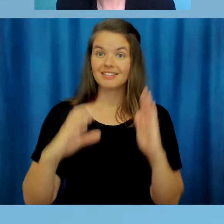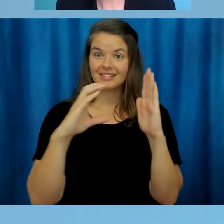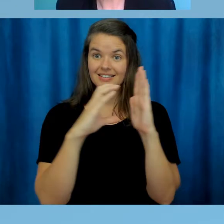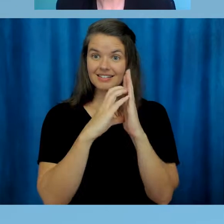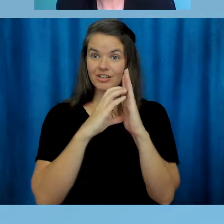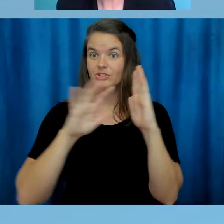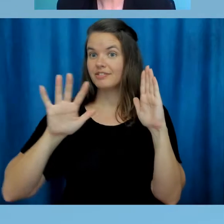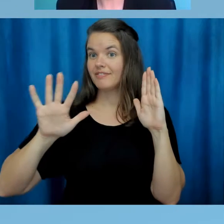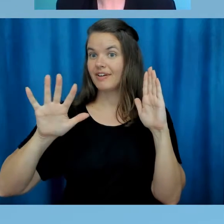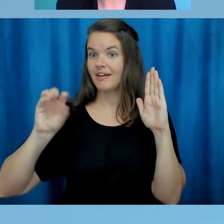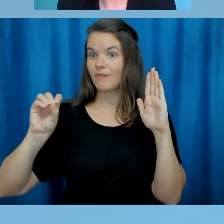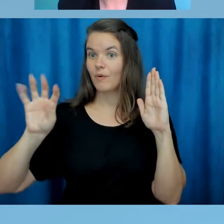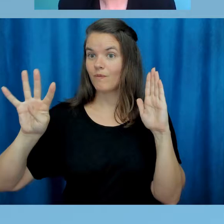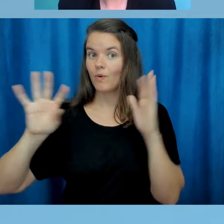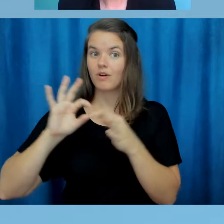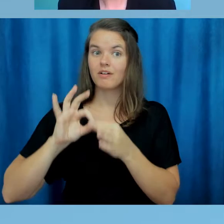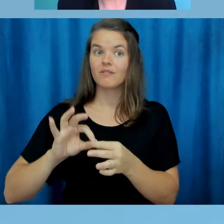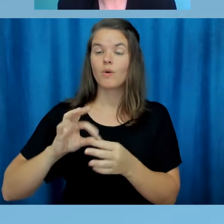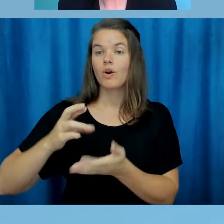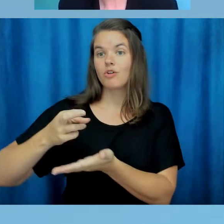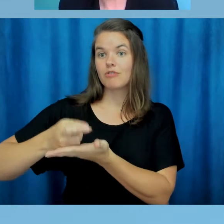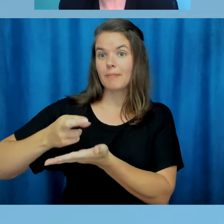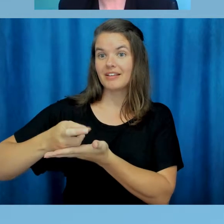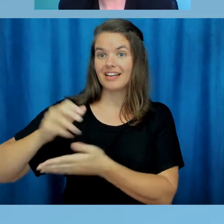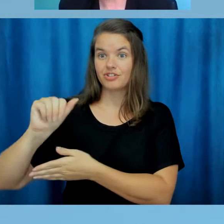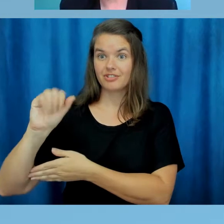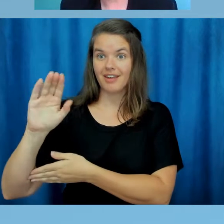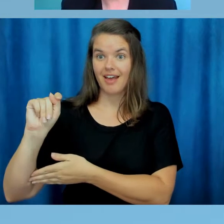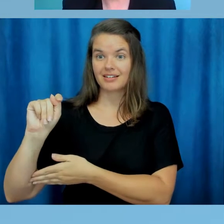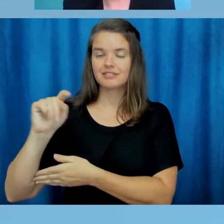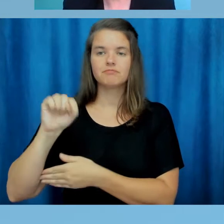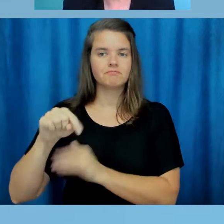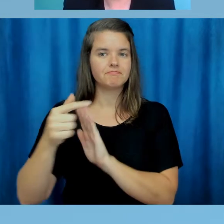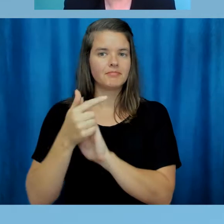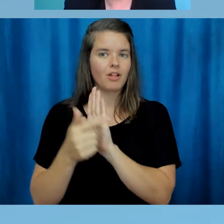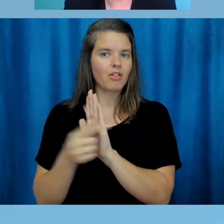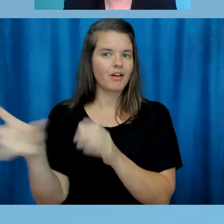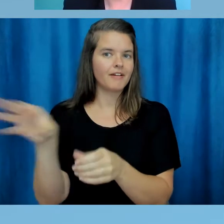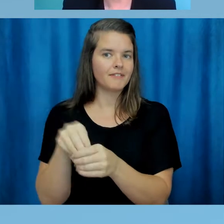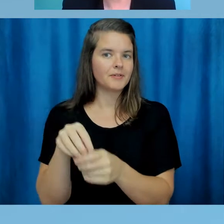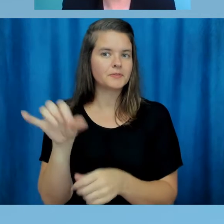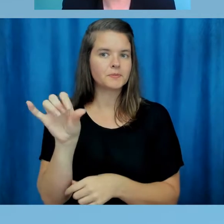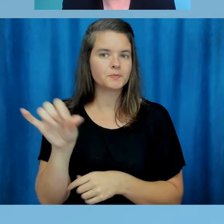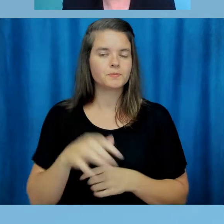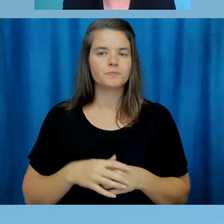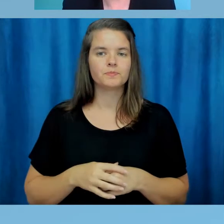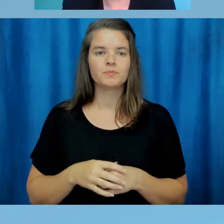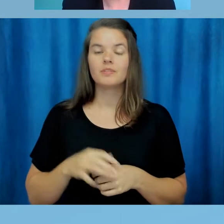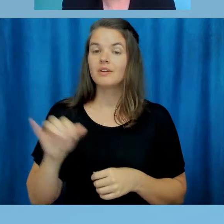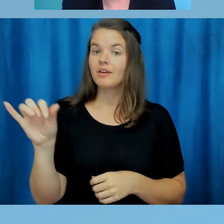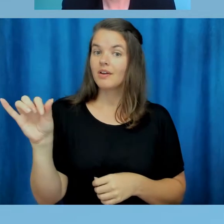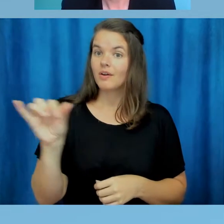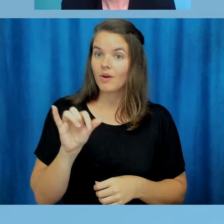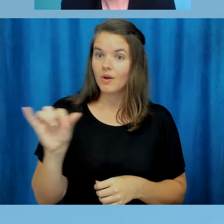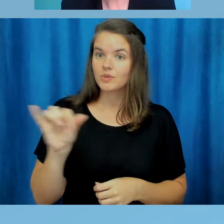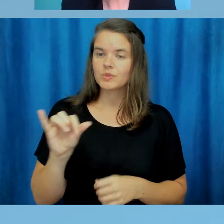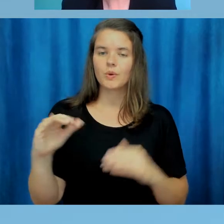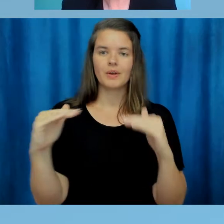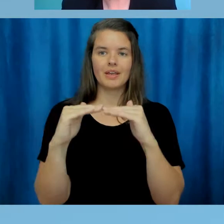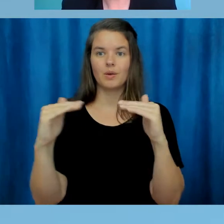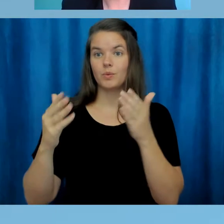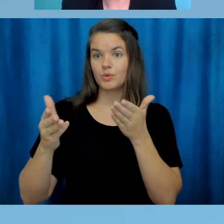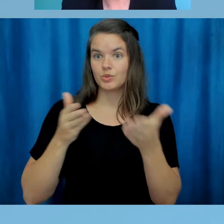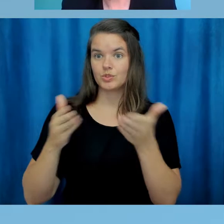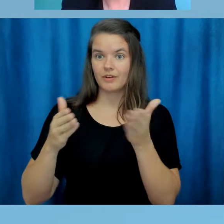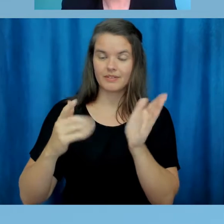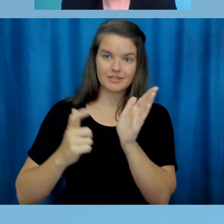Section 504 of the Rehabilitation Act is also a law that is at play here, and there's also an